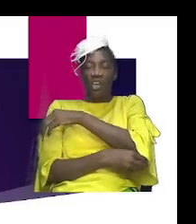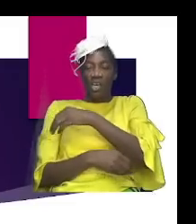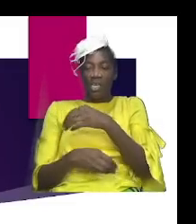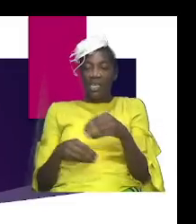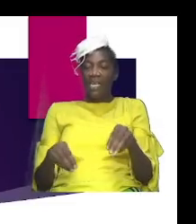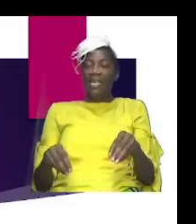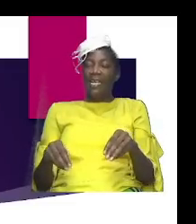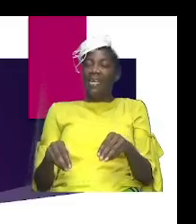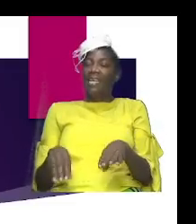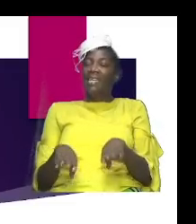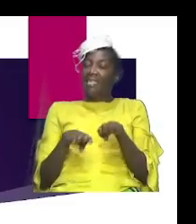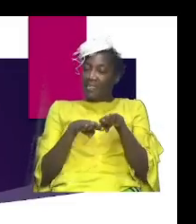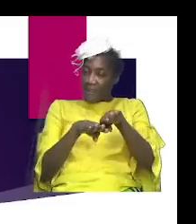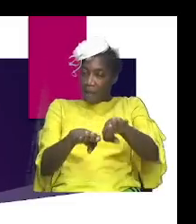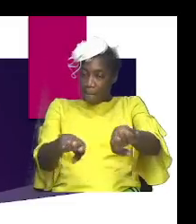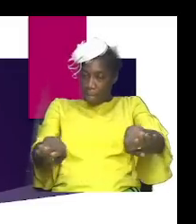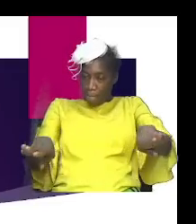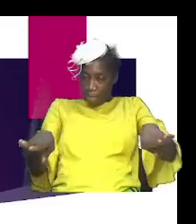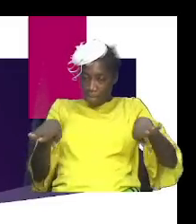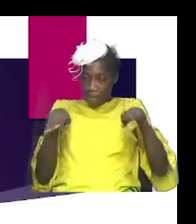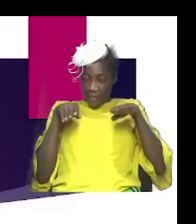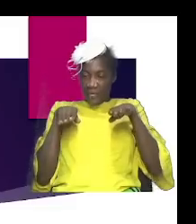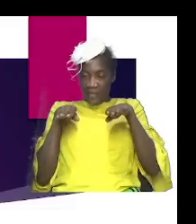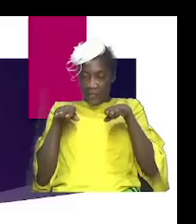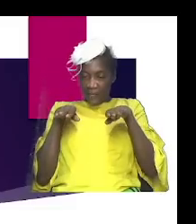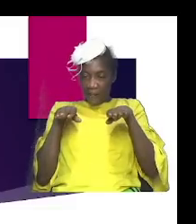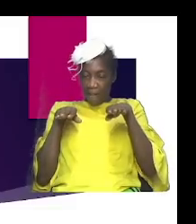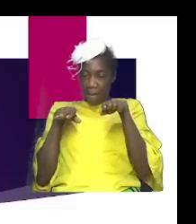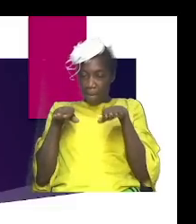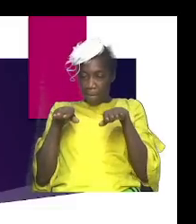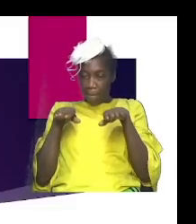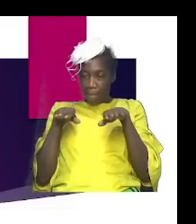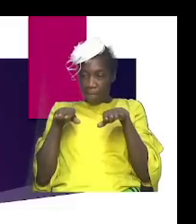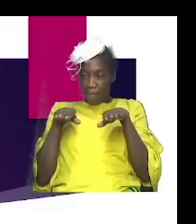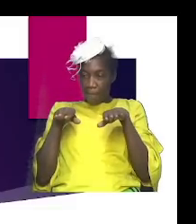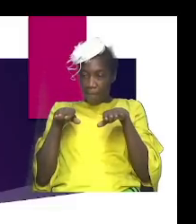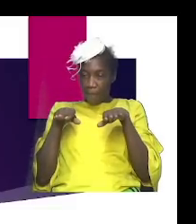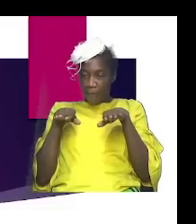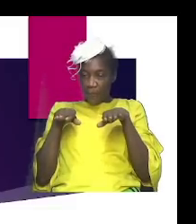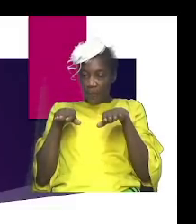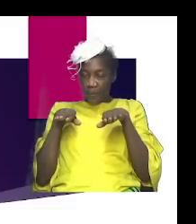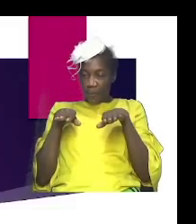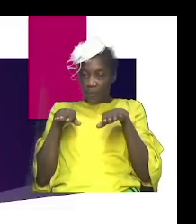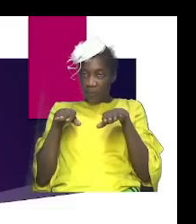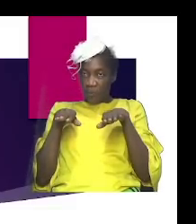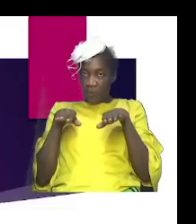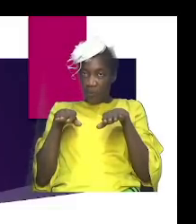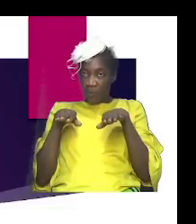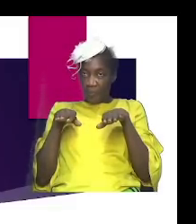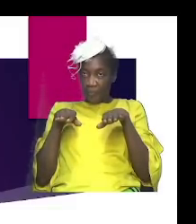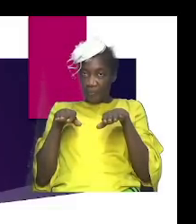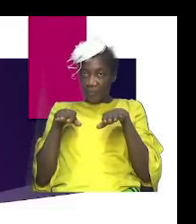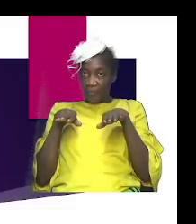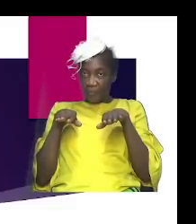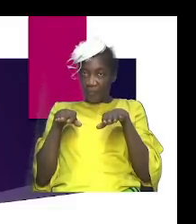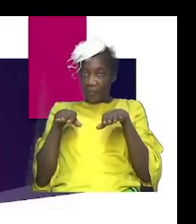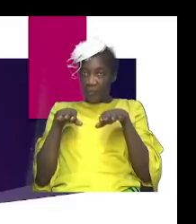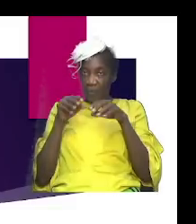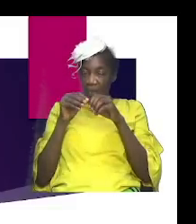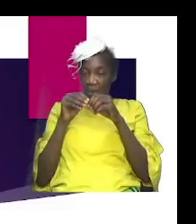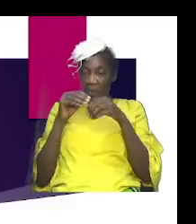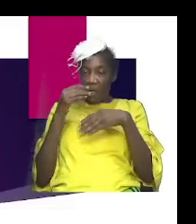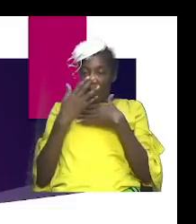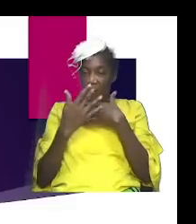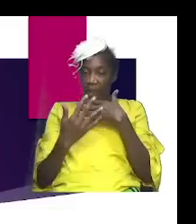already established. And what he's saying is that the foundation was established with the blood